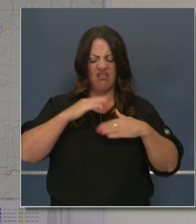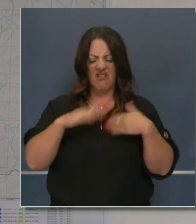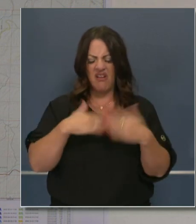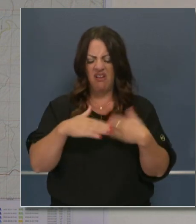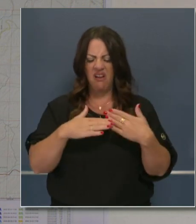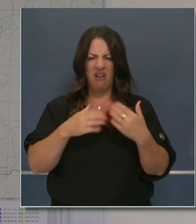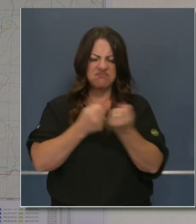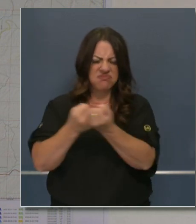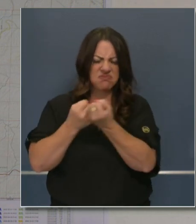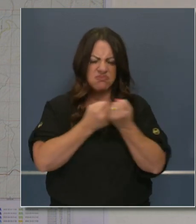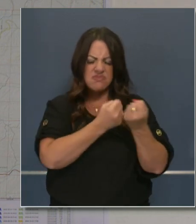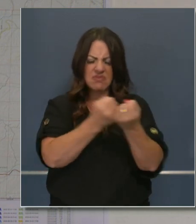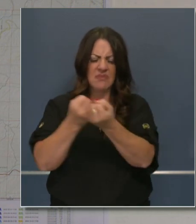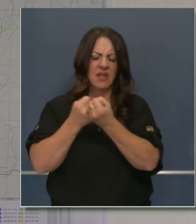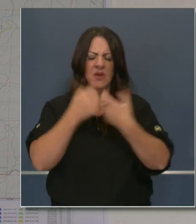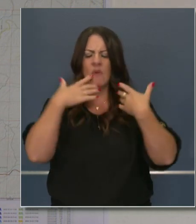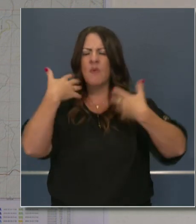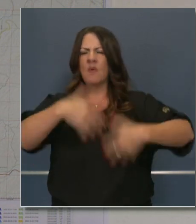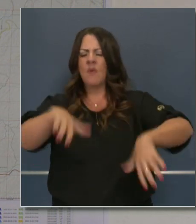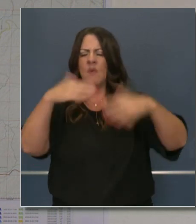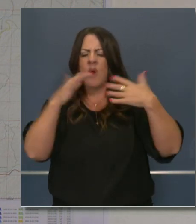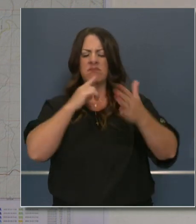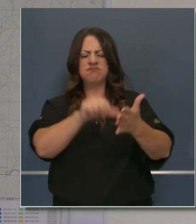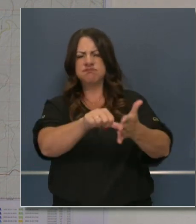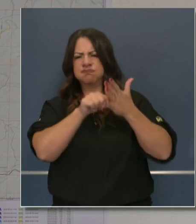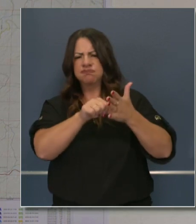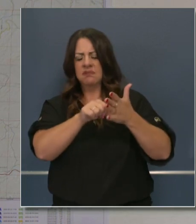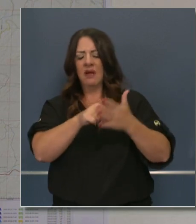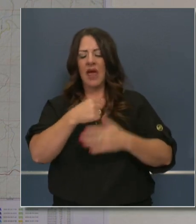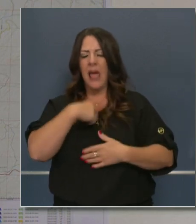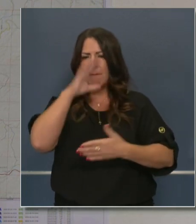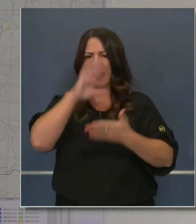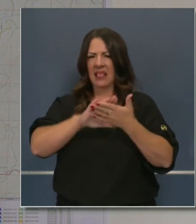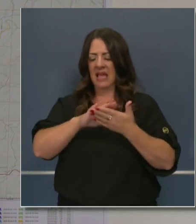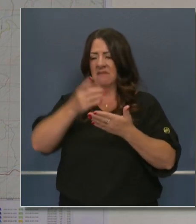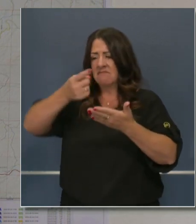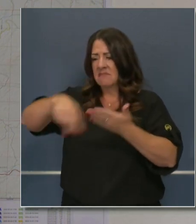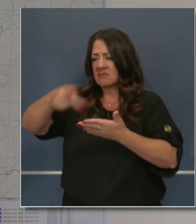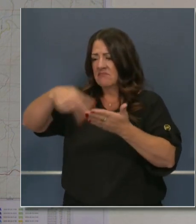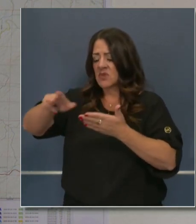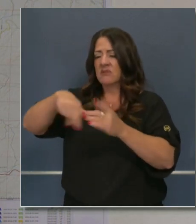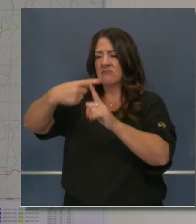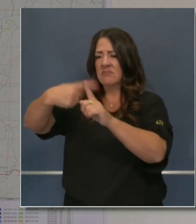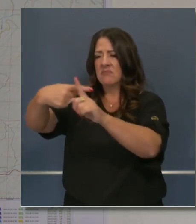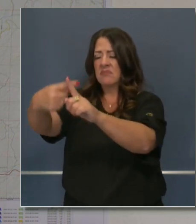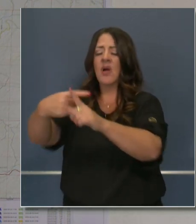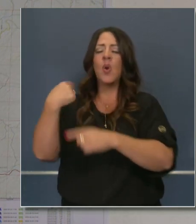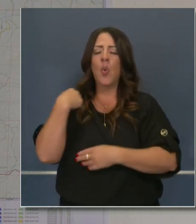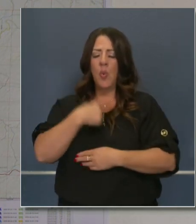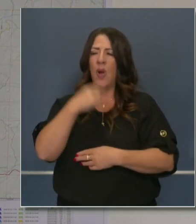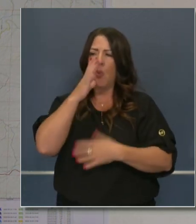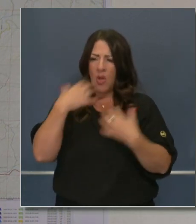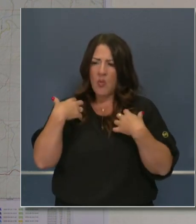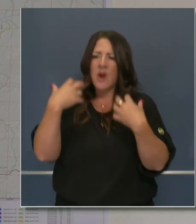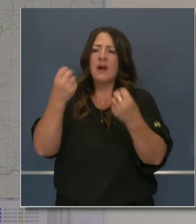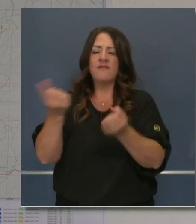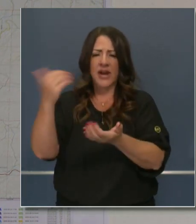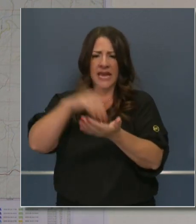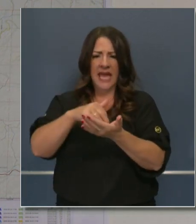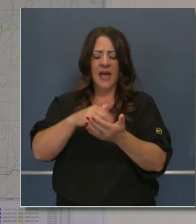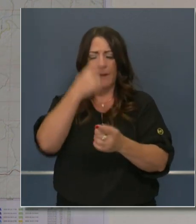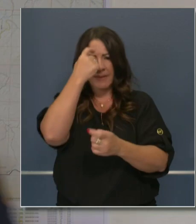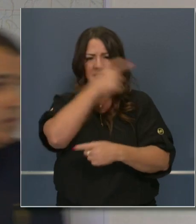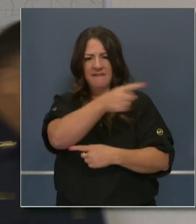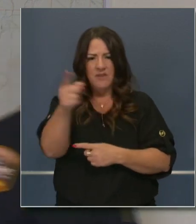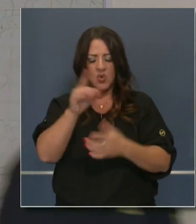no doubt that we will come together again over the coming weeks and months, and we'll recover from this again. So have a good afternoon.